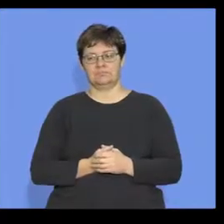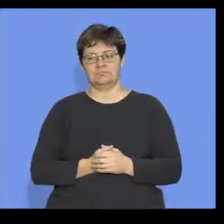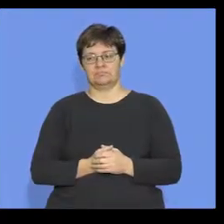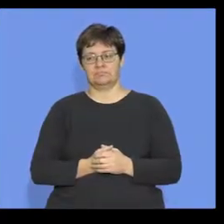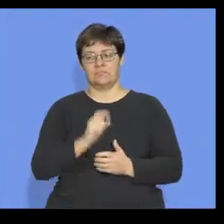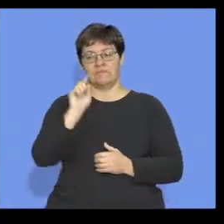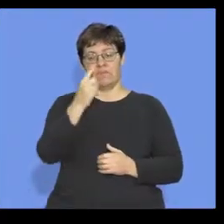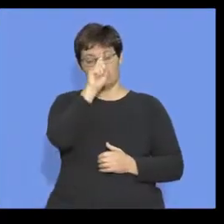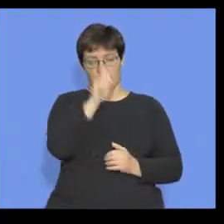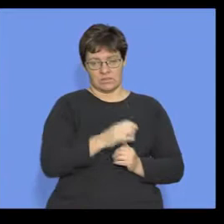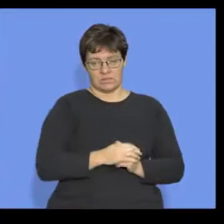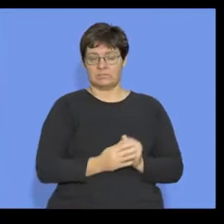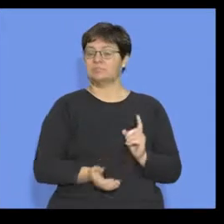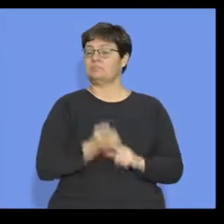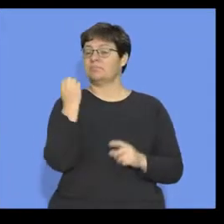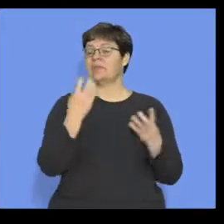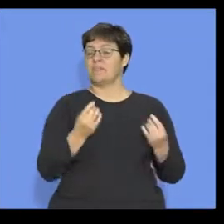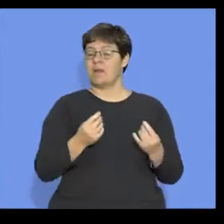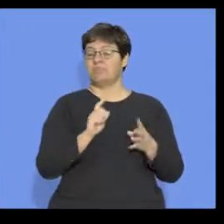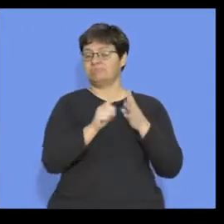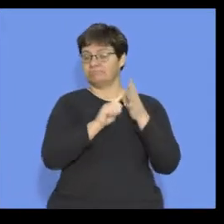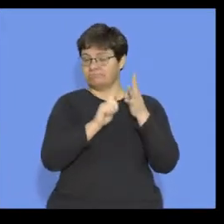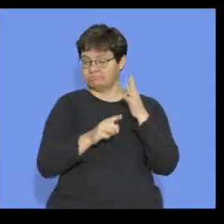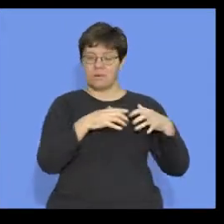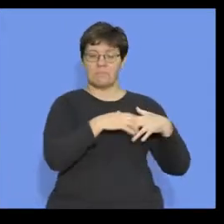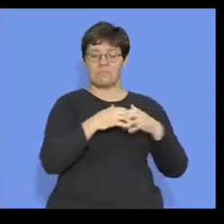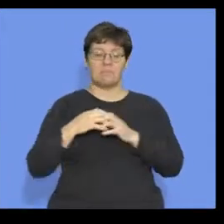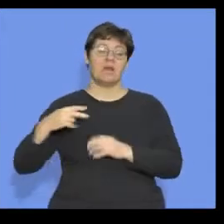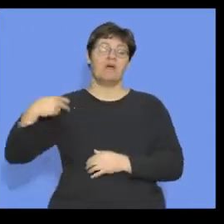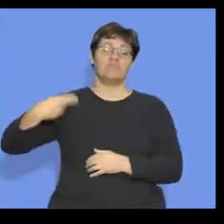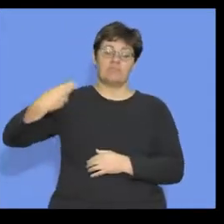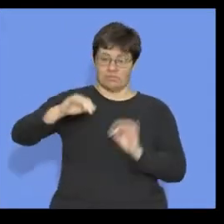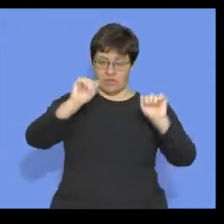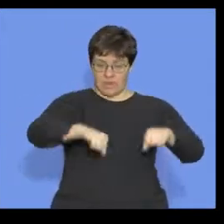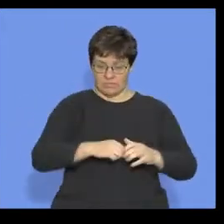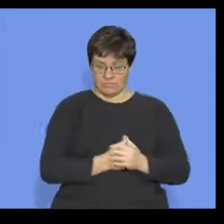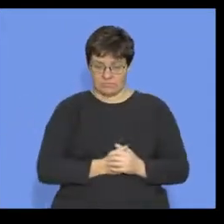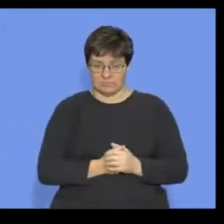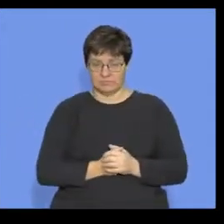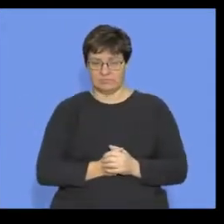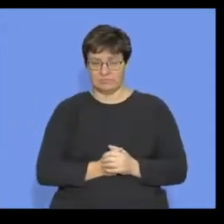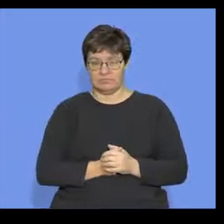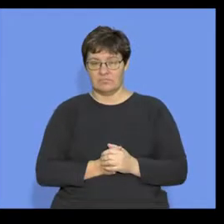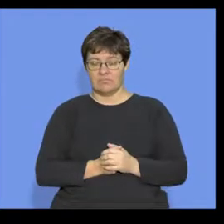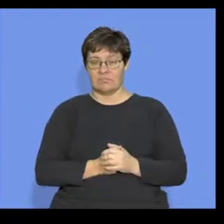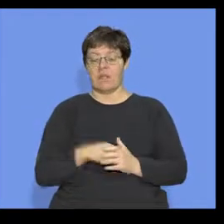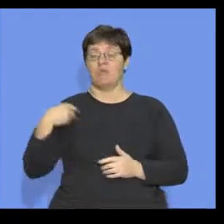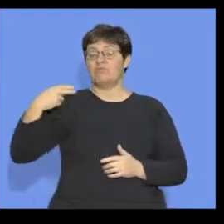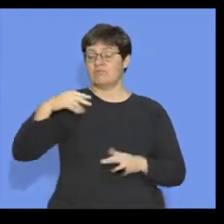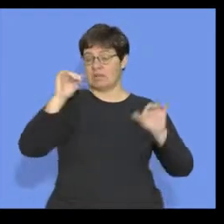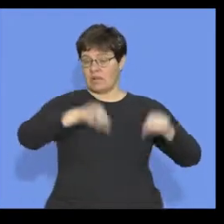So the first question, determine the number of different codes that can be formed if repetition is allowed. So if repetition is